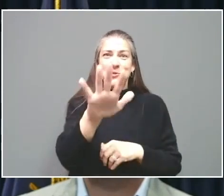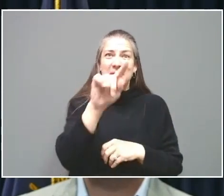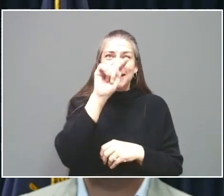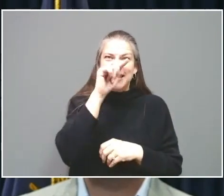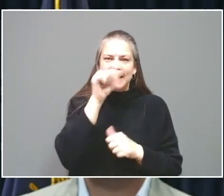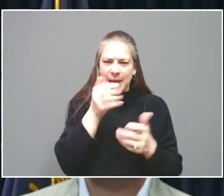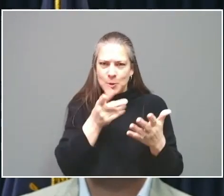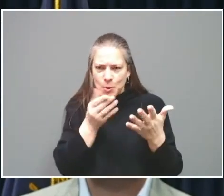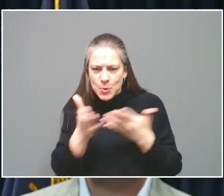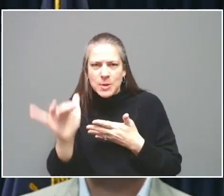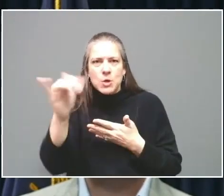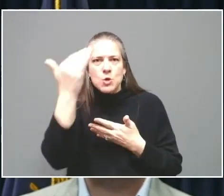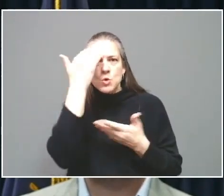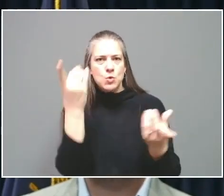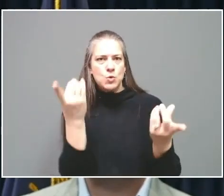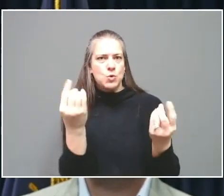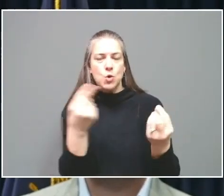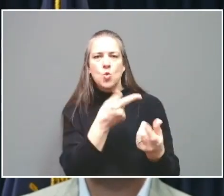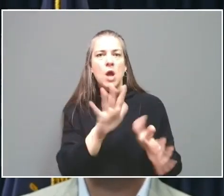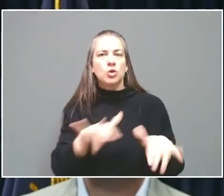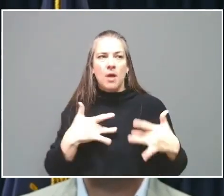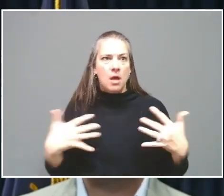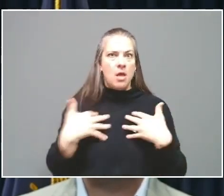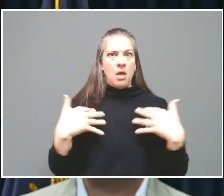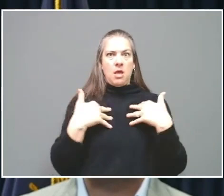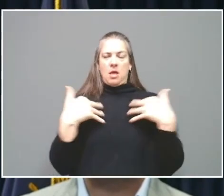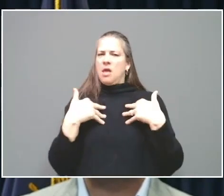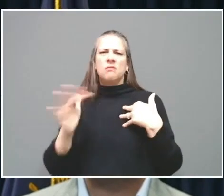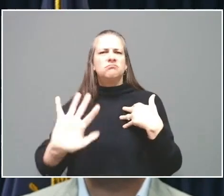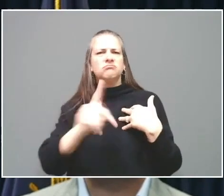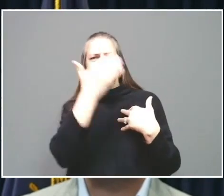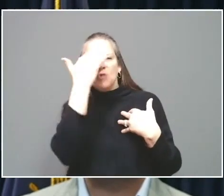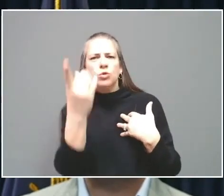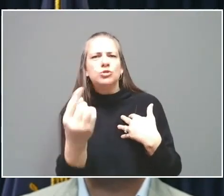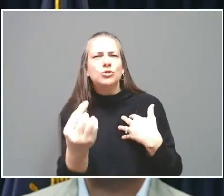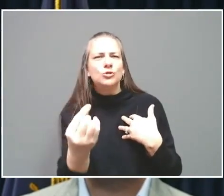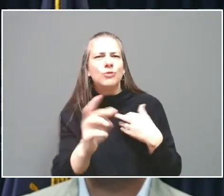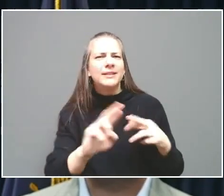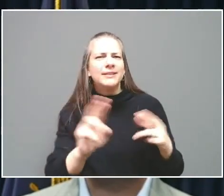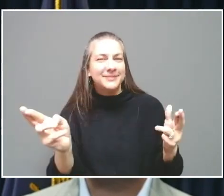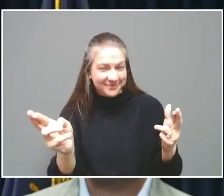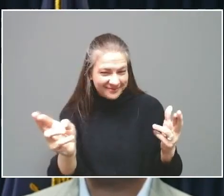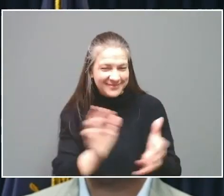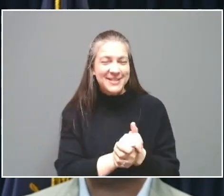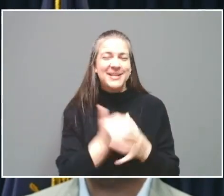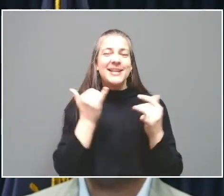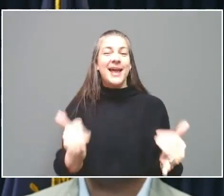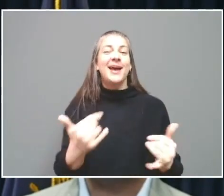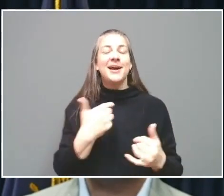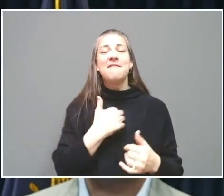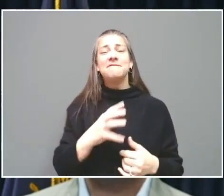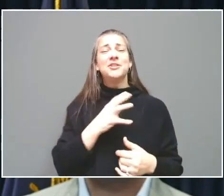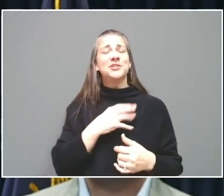so they don't have the same level of fear that they might during the actual event. So with that, it gives me great pride to officially proclaim, and